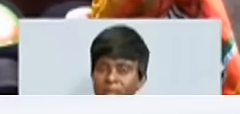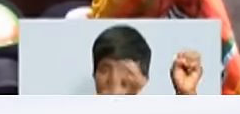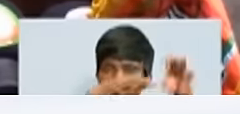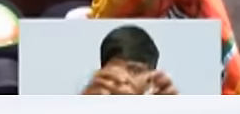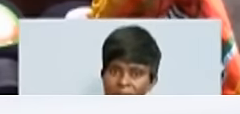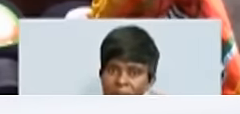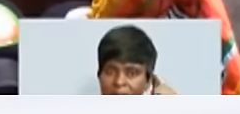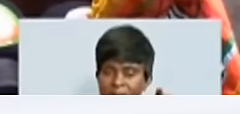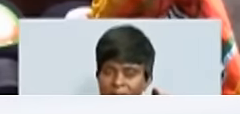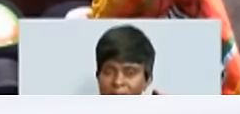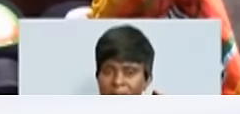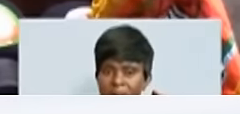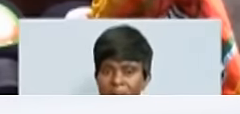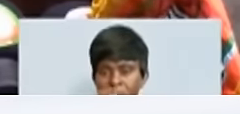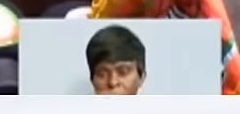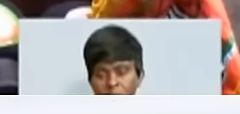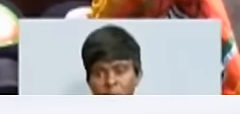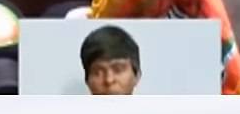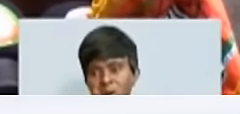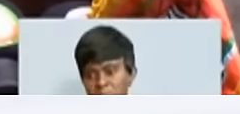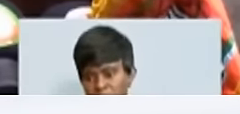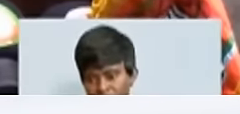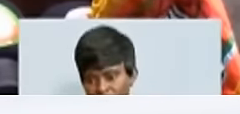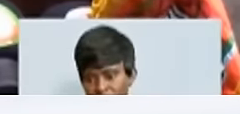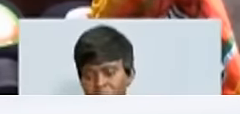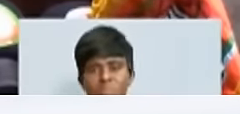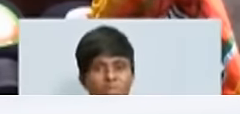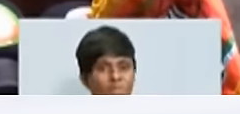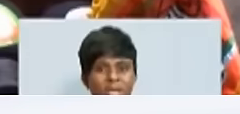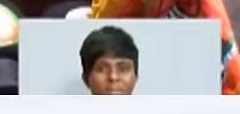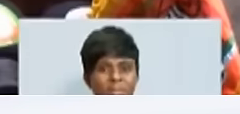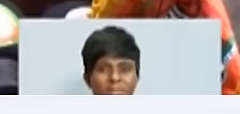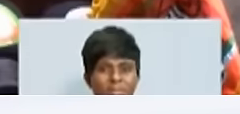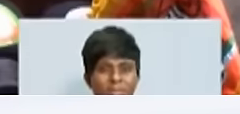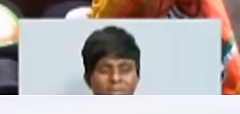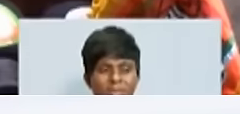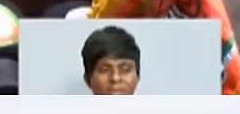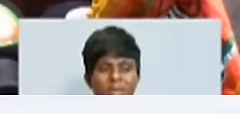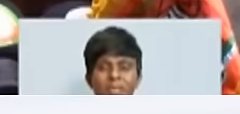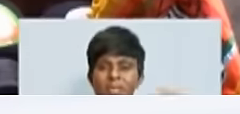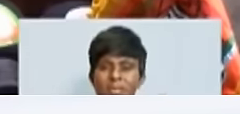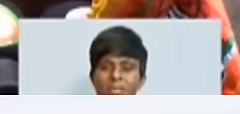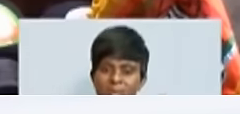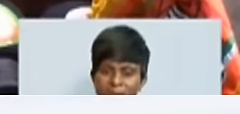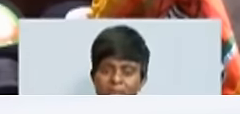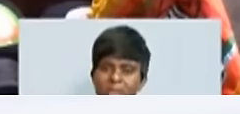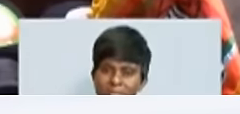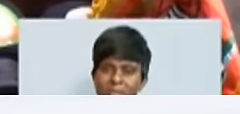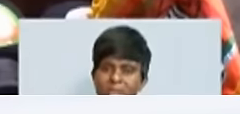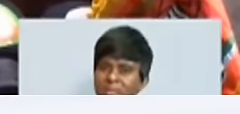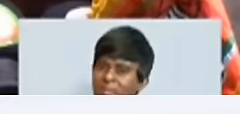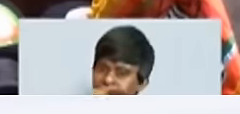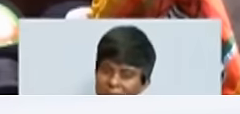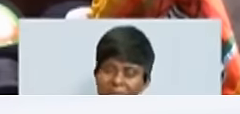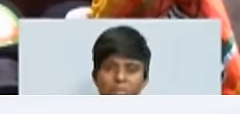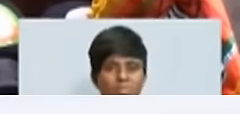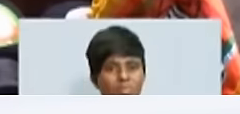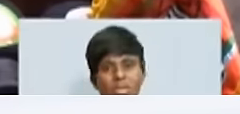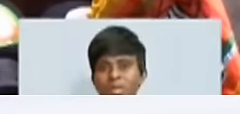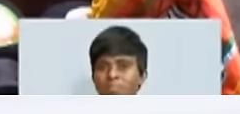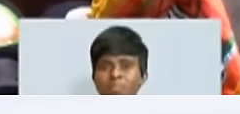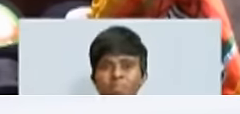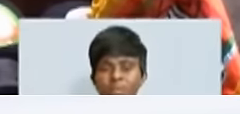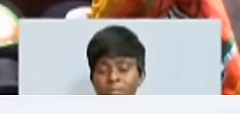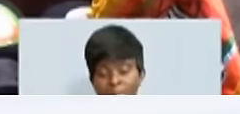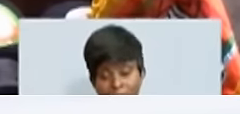security or insecurity, food insecurity, obviously constitute national insecurity.